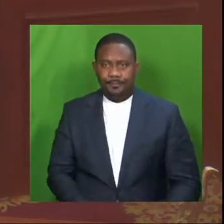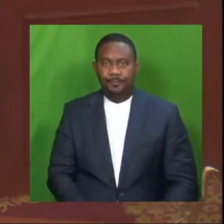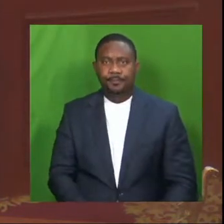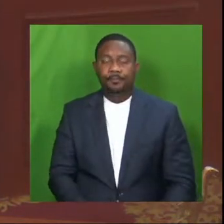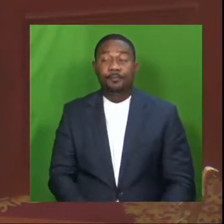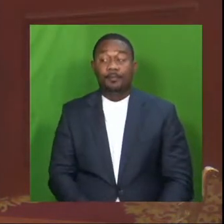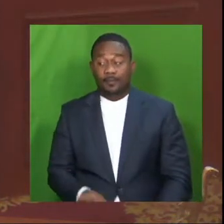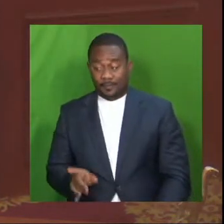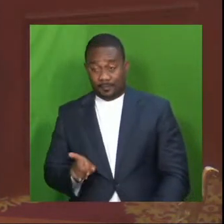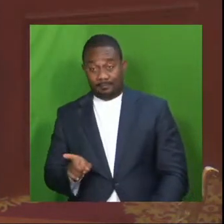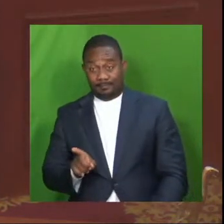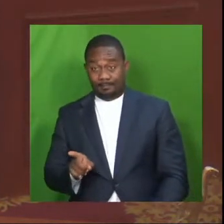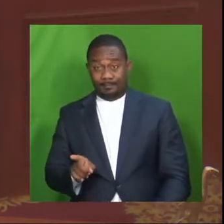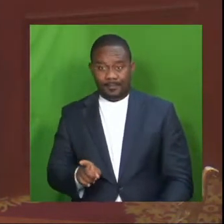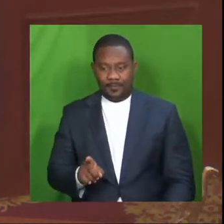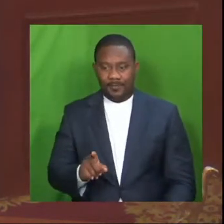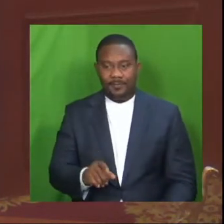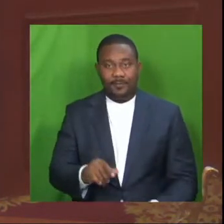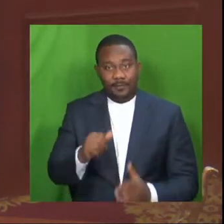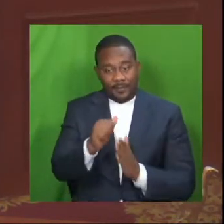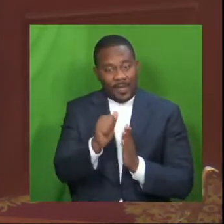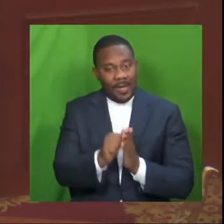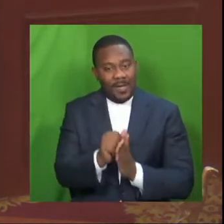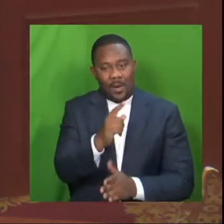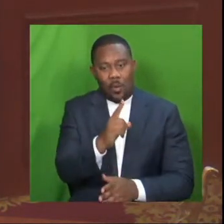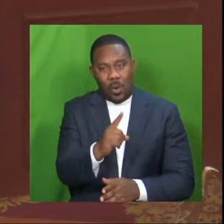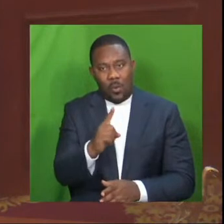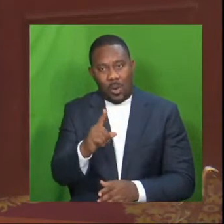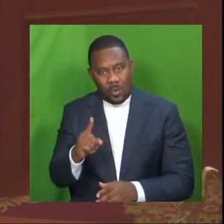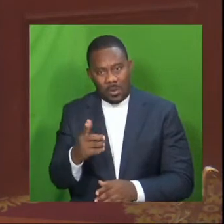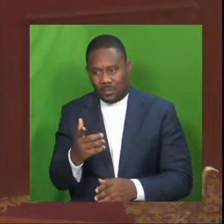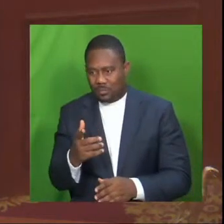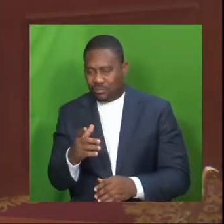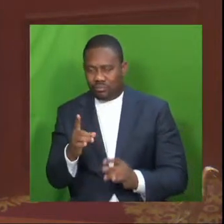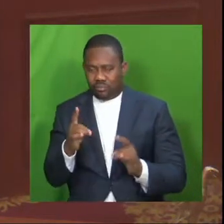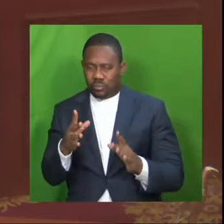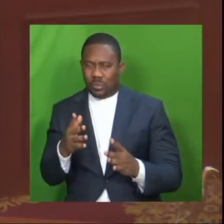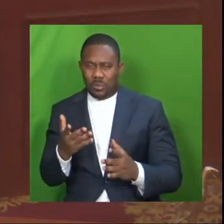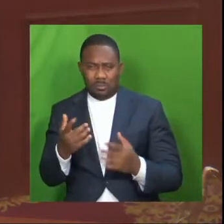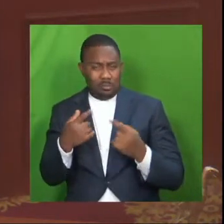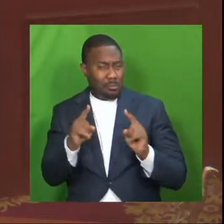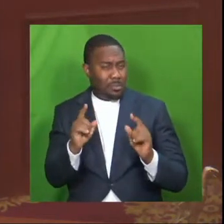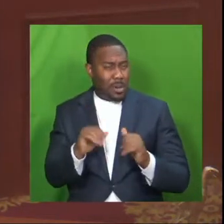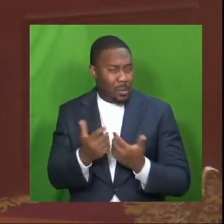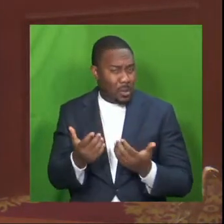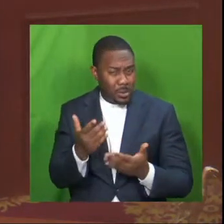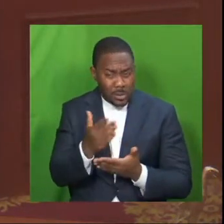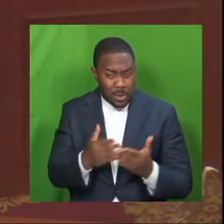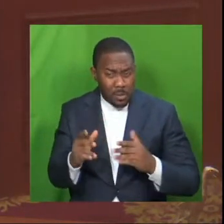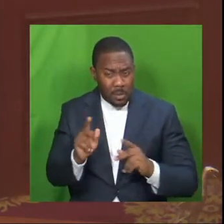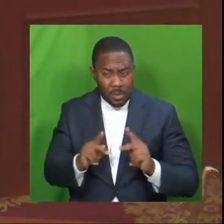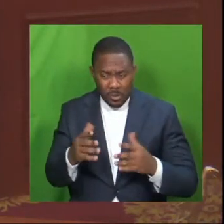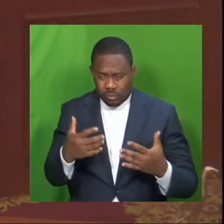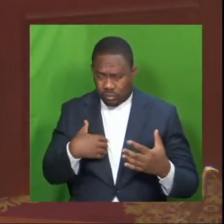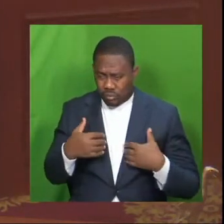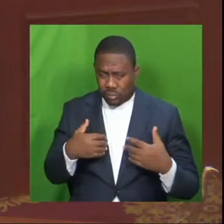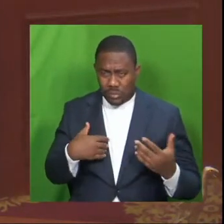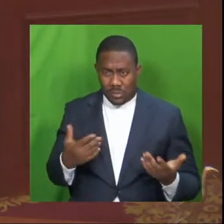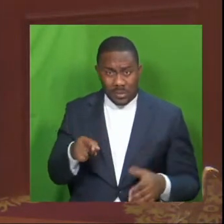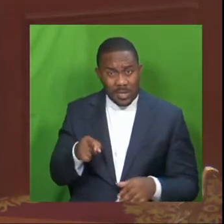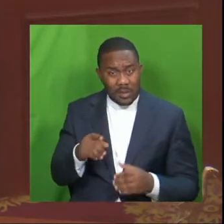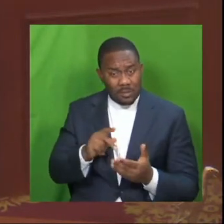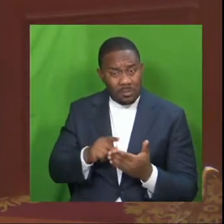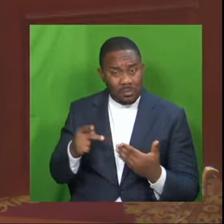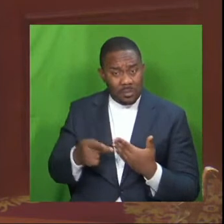of failure regarding Agenda 111 is very scandalous, as people who offered constructive criticisms of the unrealistic program